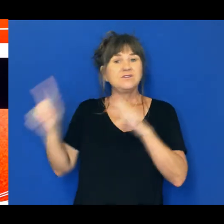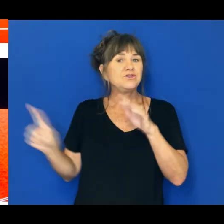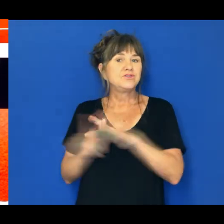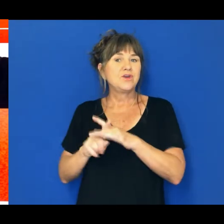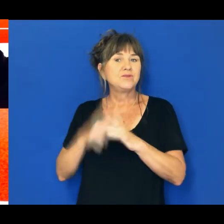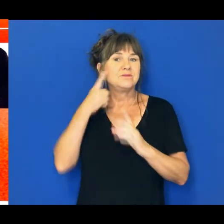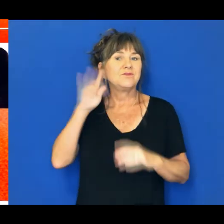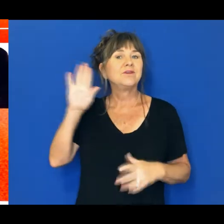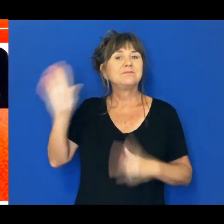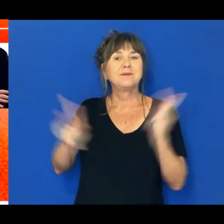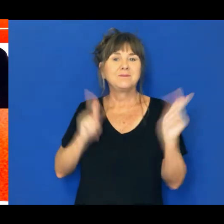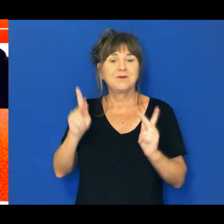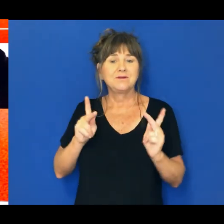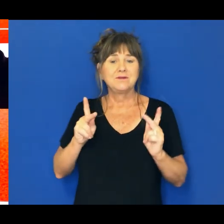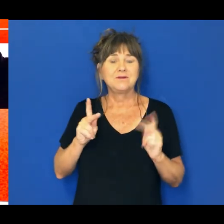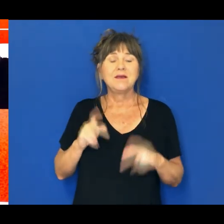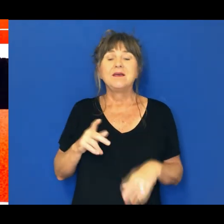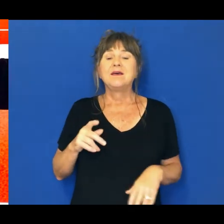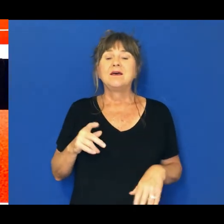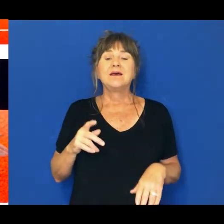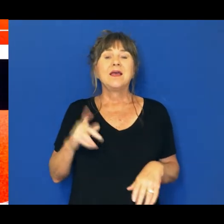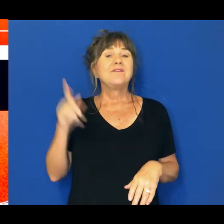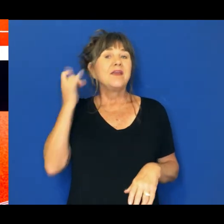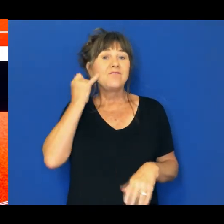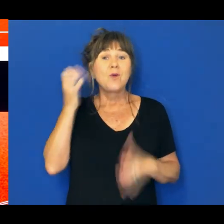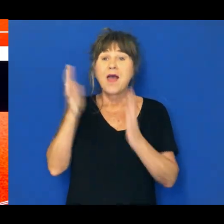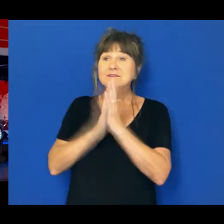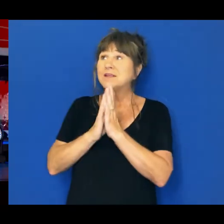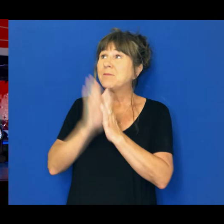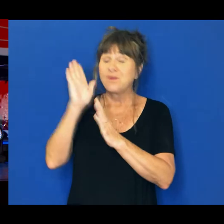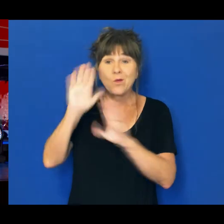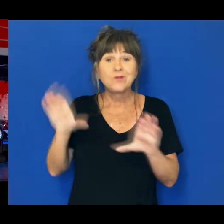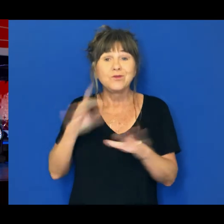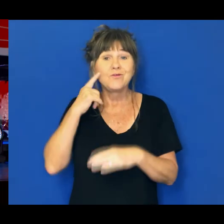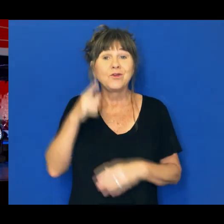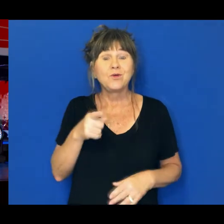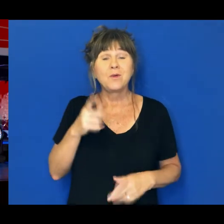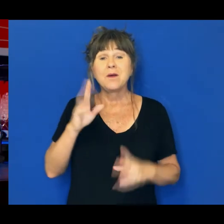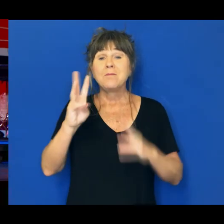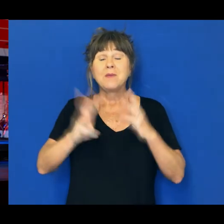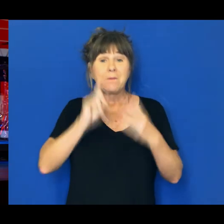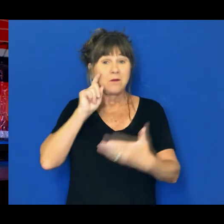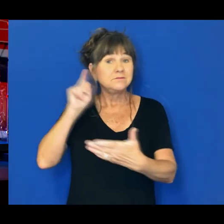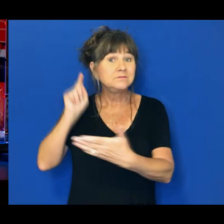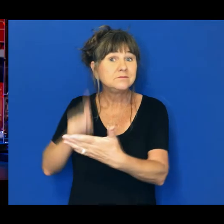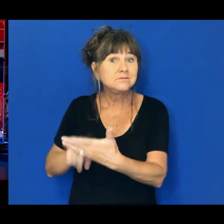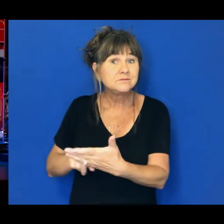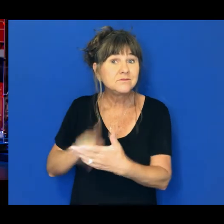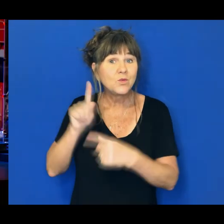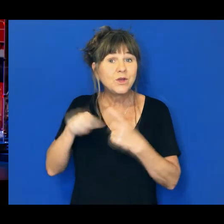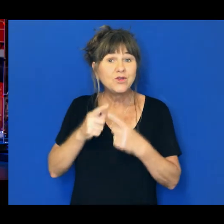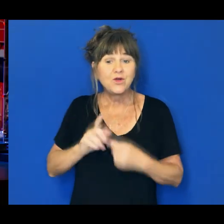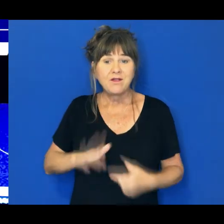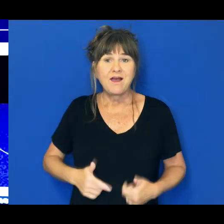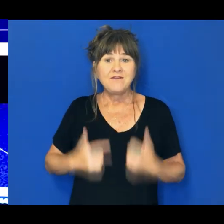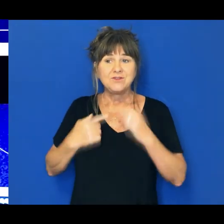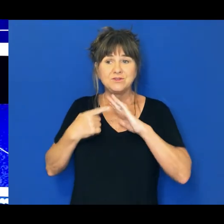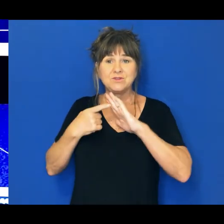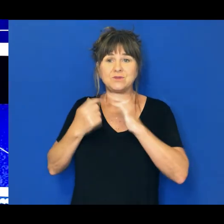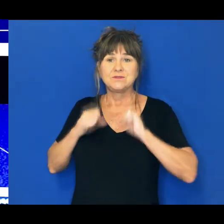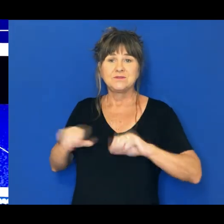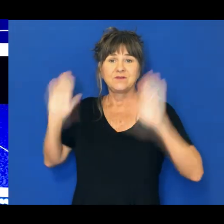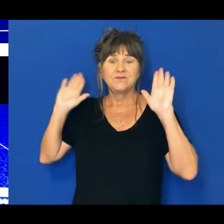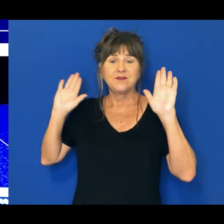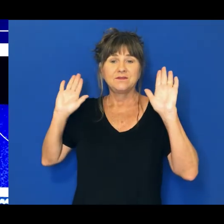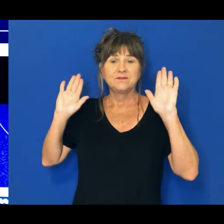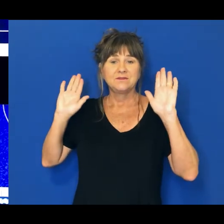God could only do in his time, in his plan, he'll do for you if you ask him to do it. The world is put on notice when you live sacrificially. And the